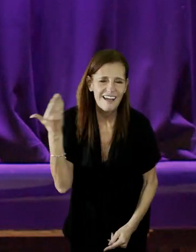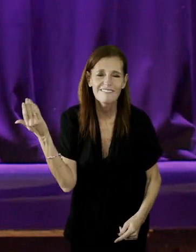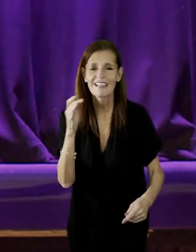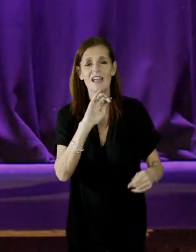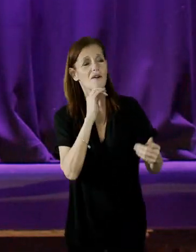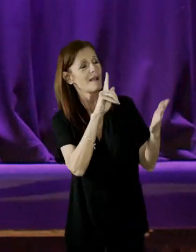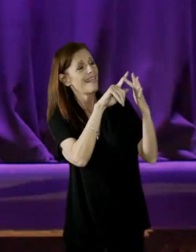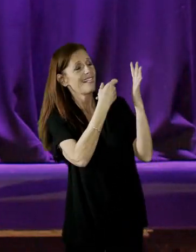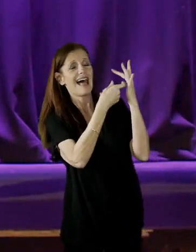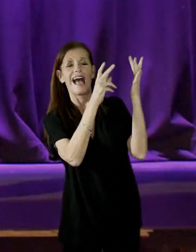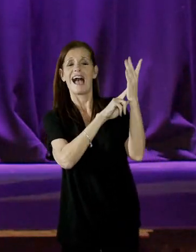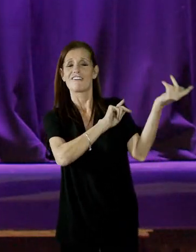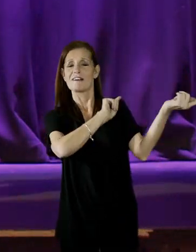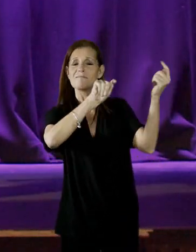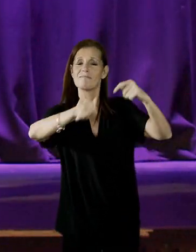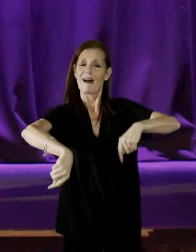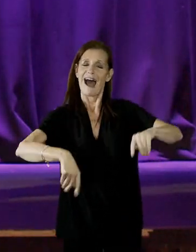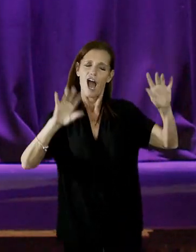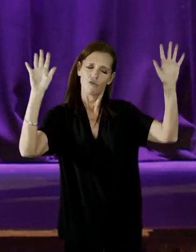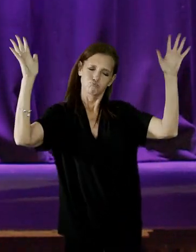stage. Let's give him a big round of applause, everybody.